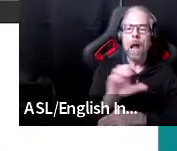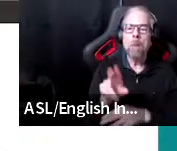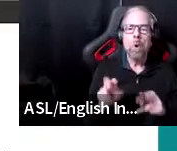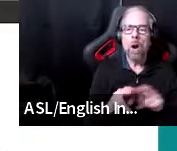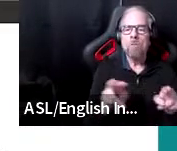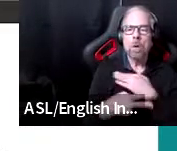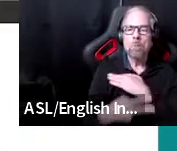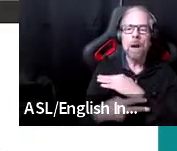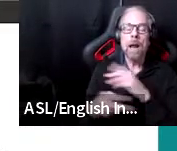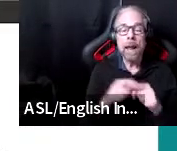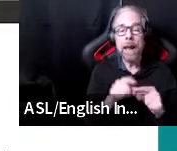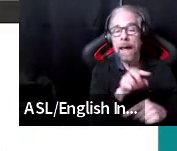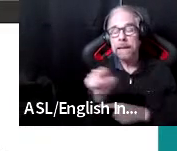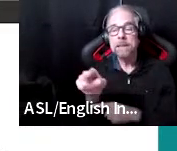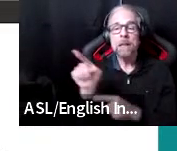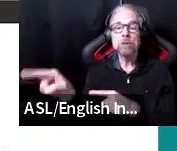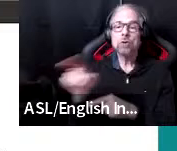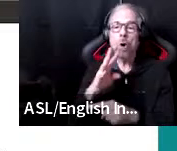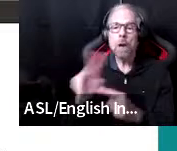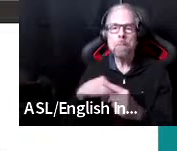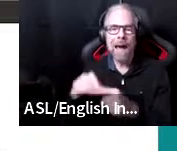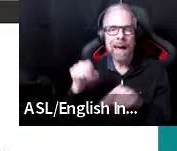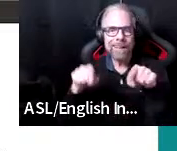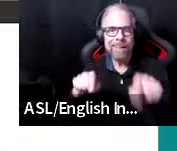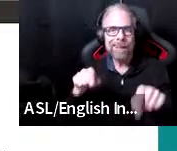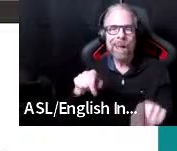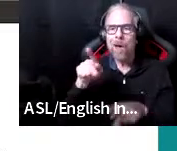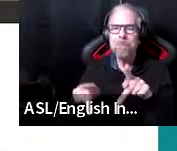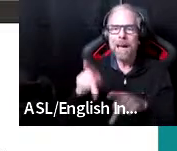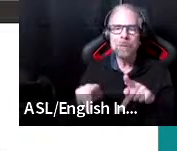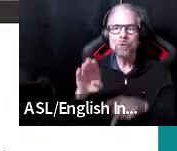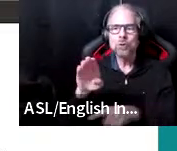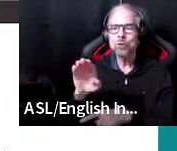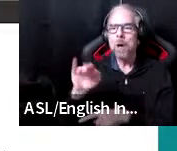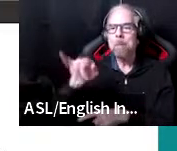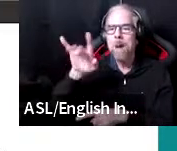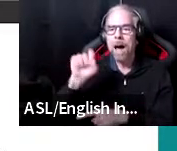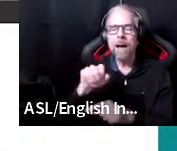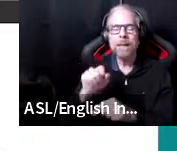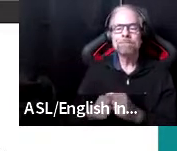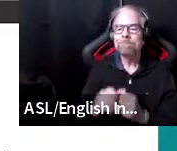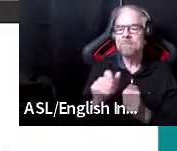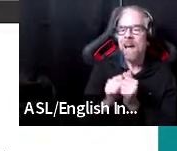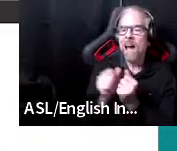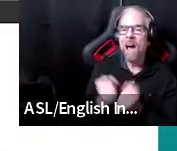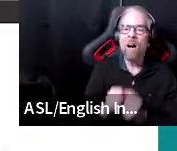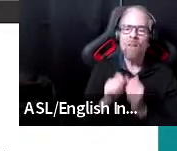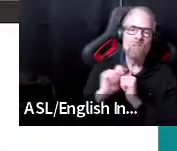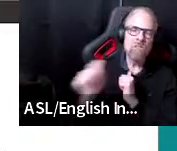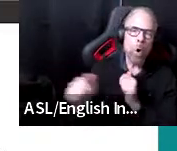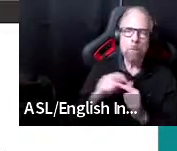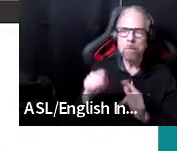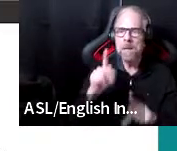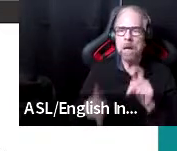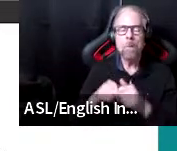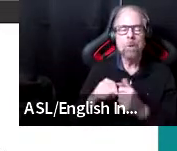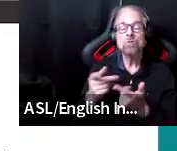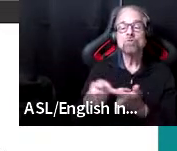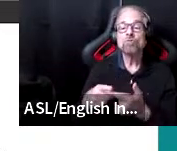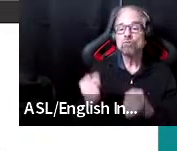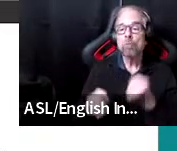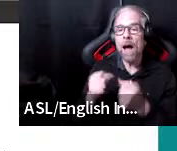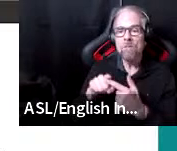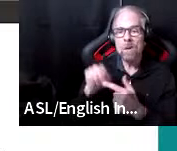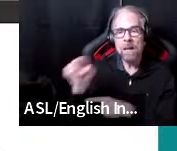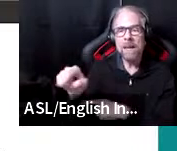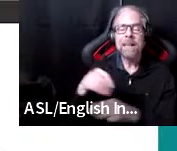of passenger miles, or the distance people travel on transit. It's kind of a transit VMT of vehicle miles traveled in